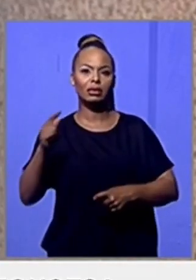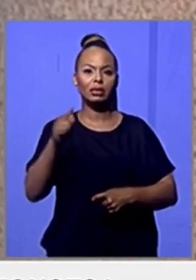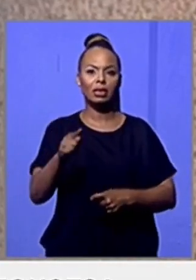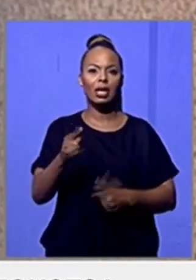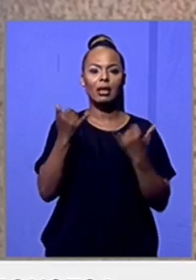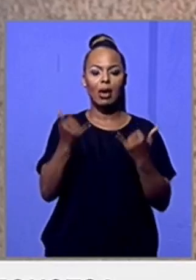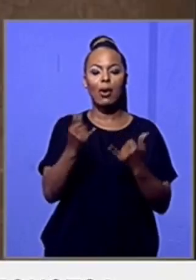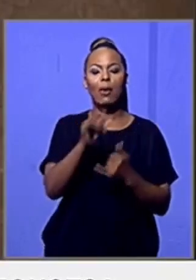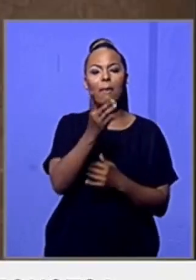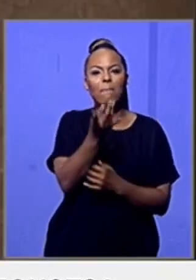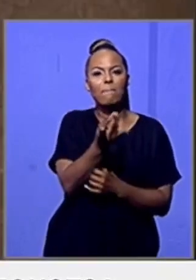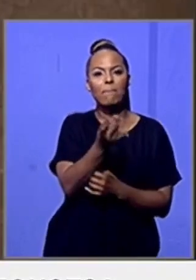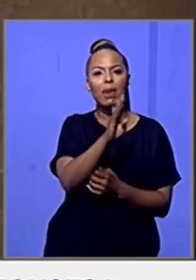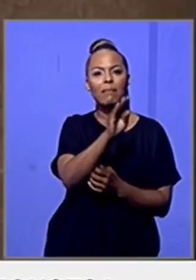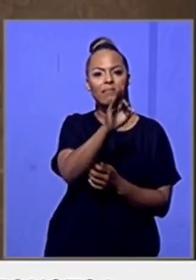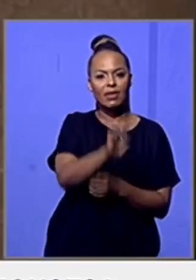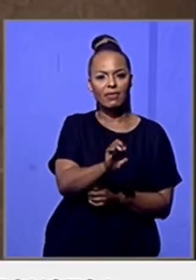to China.